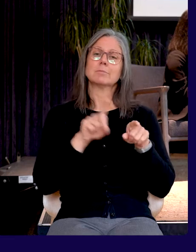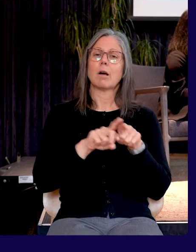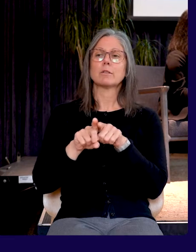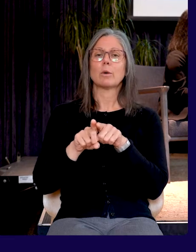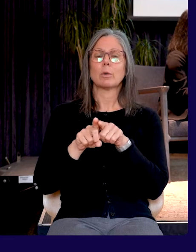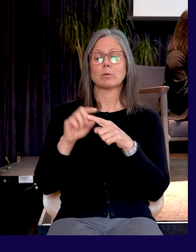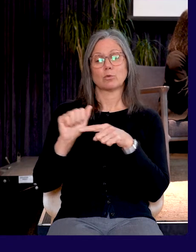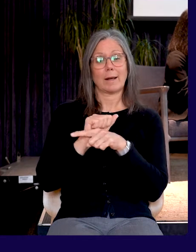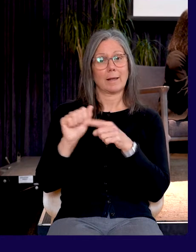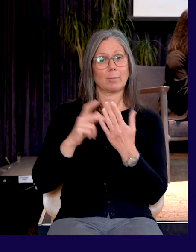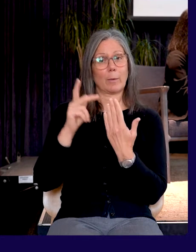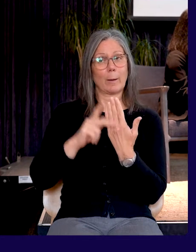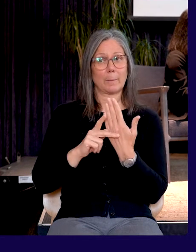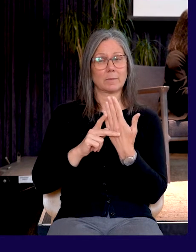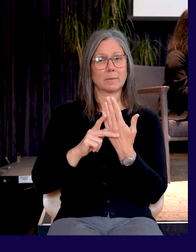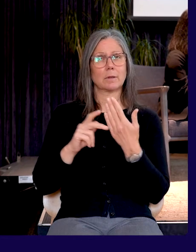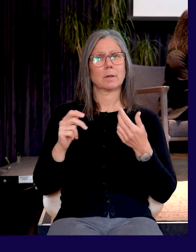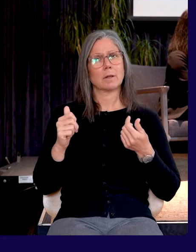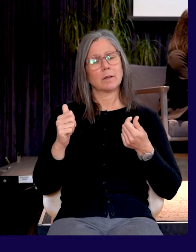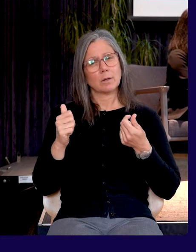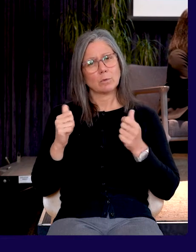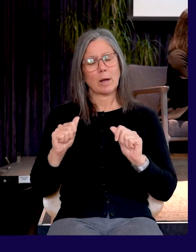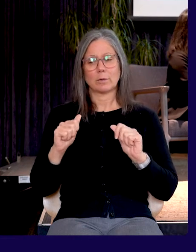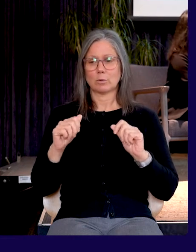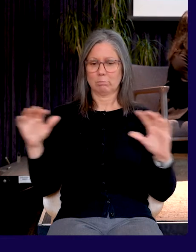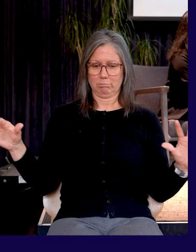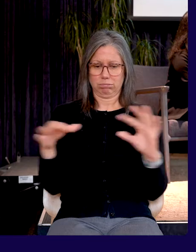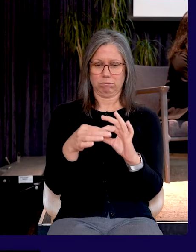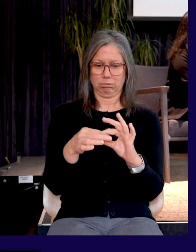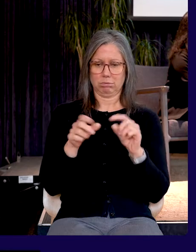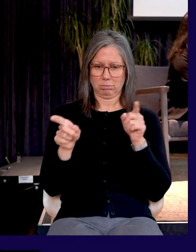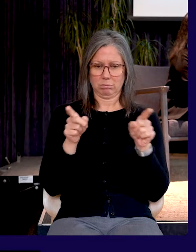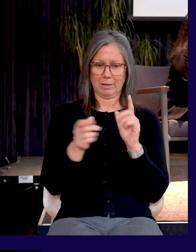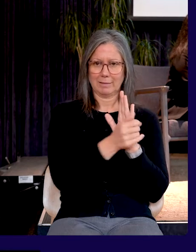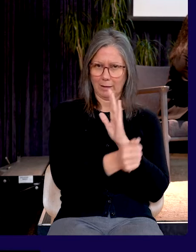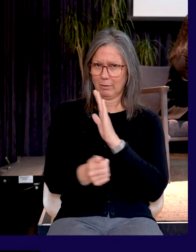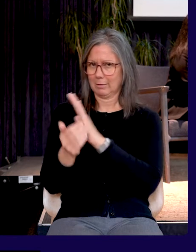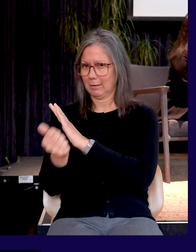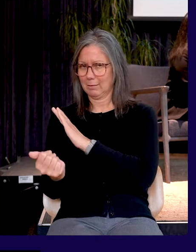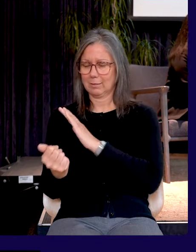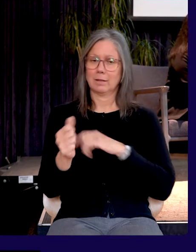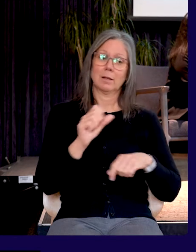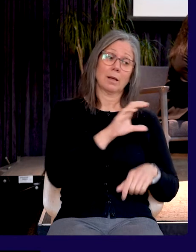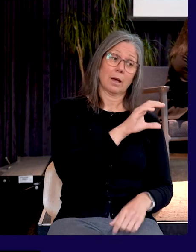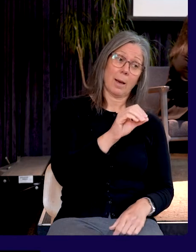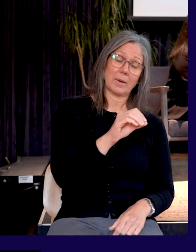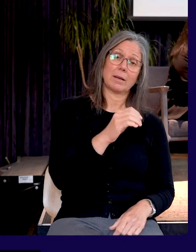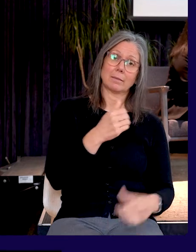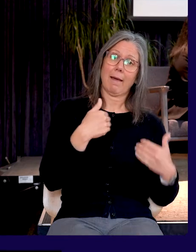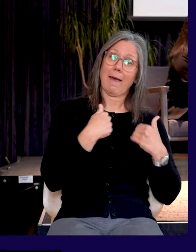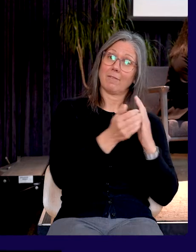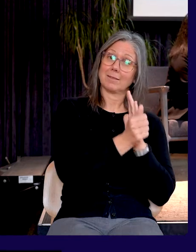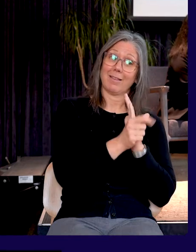our training programs, in trying to bridge those two areas so that employers get the talent that they